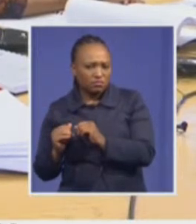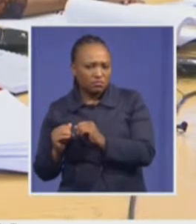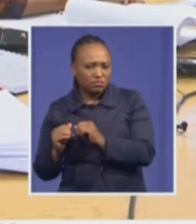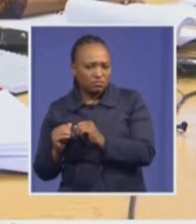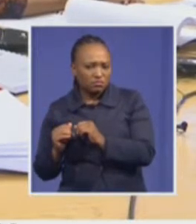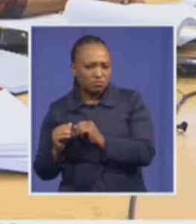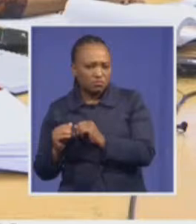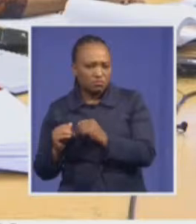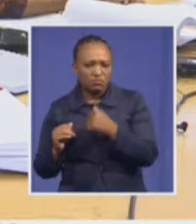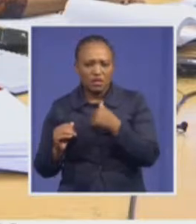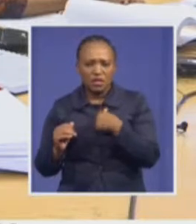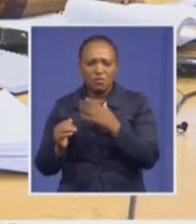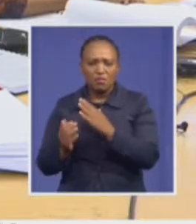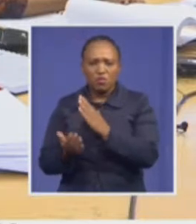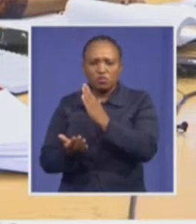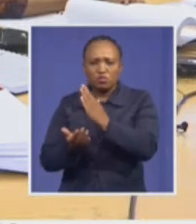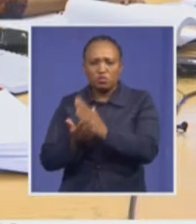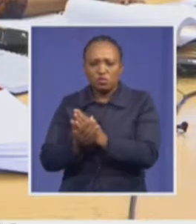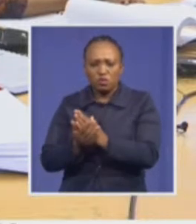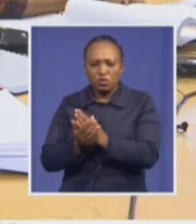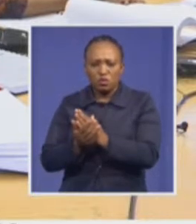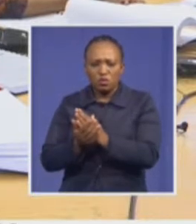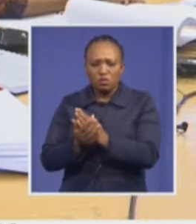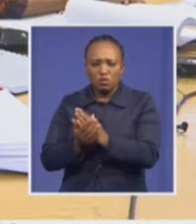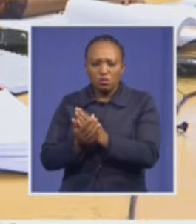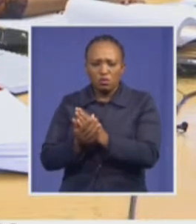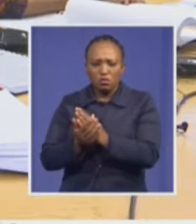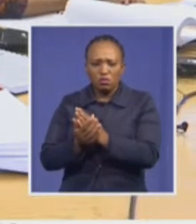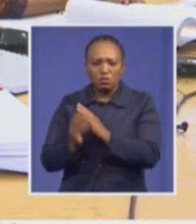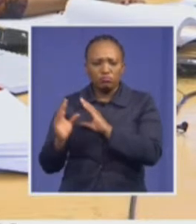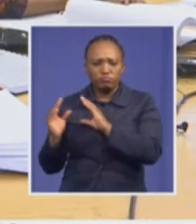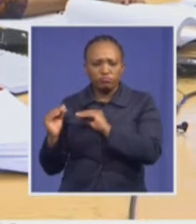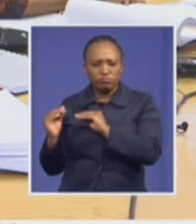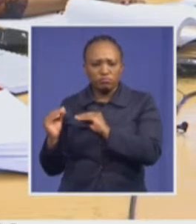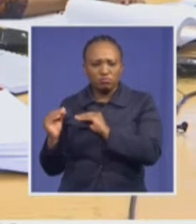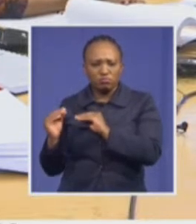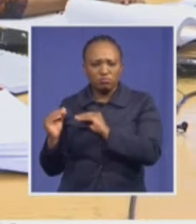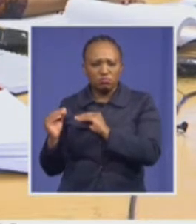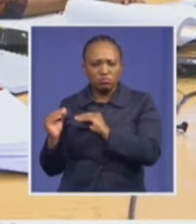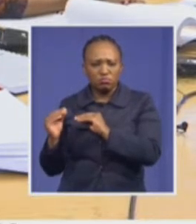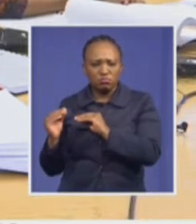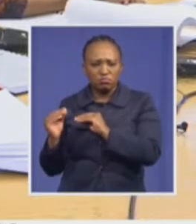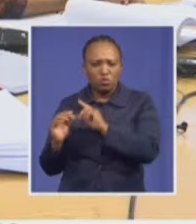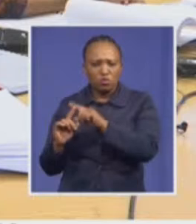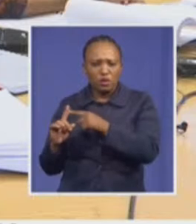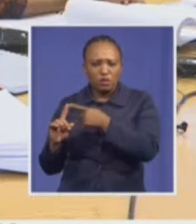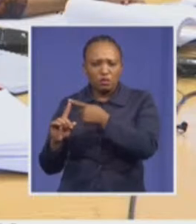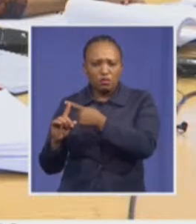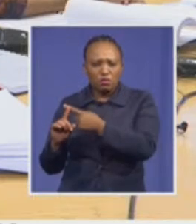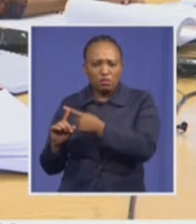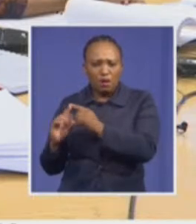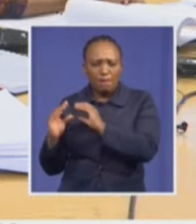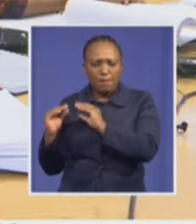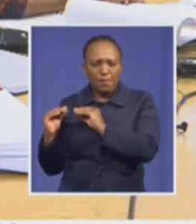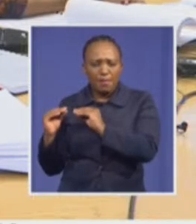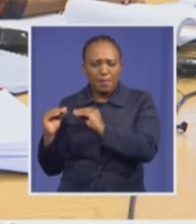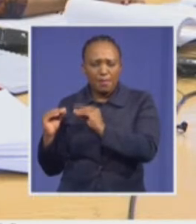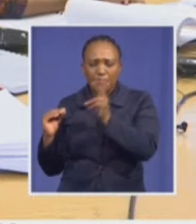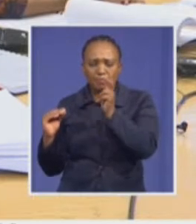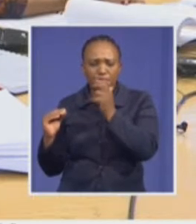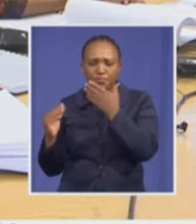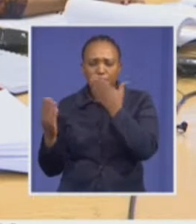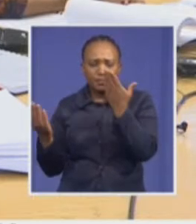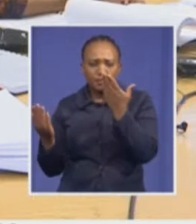him remaining in the room, or can I ask that he be excused at this point? Because he's So to testify. On whose behalf? On SABC's behalf. Then I